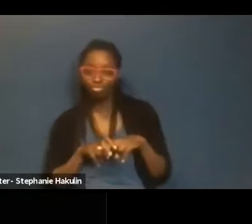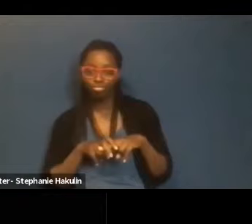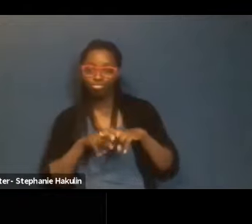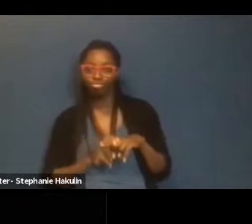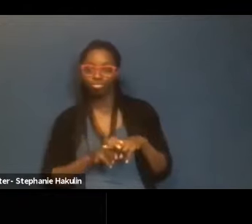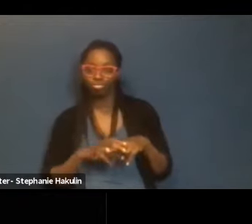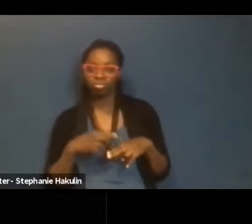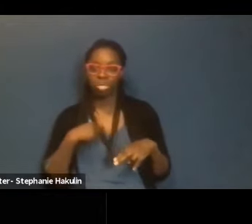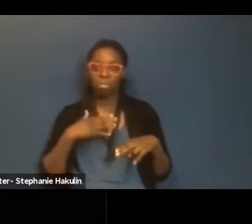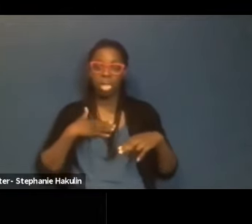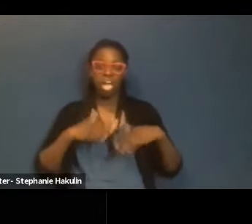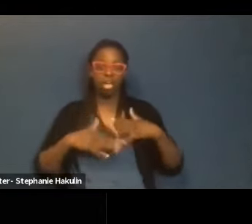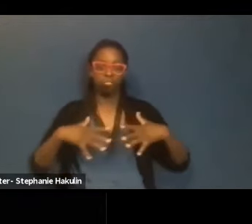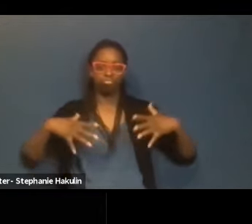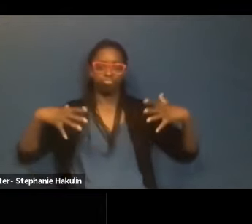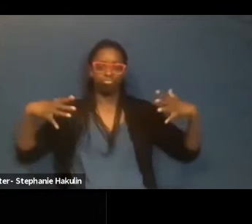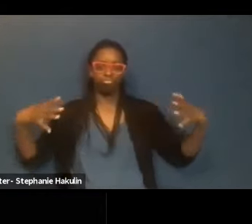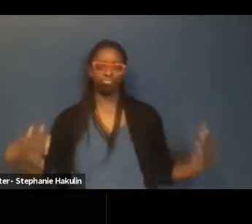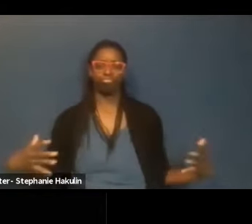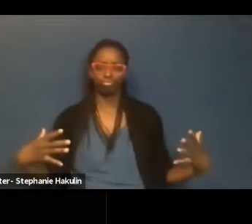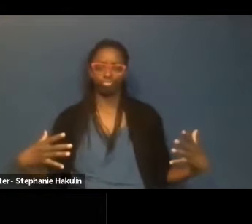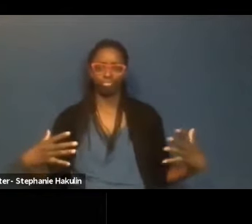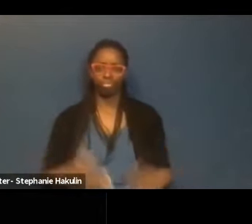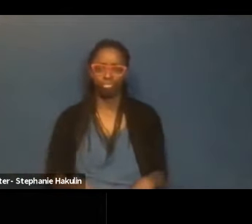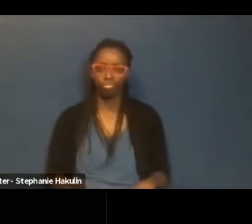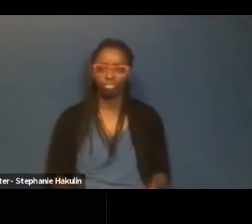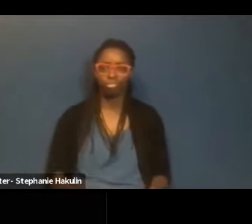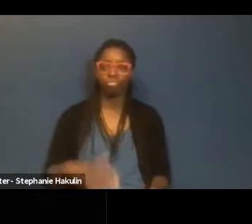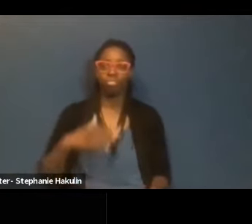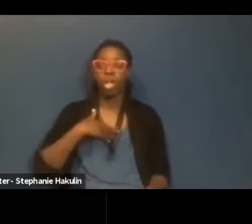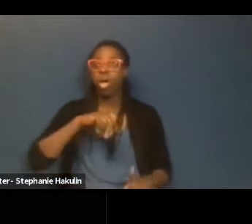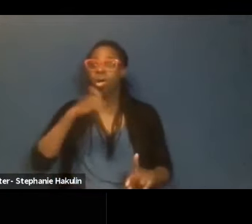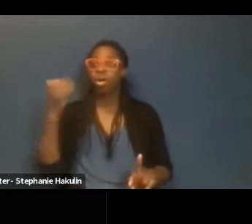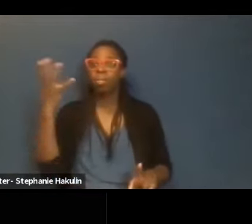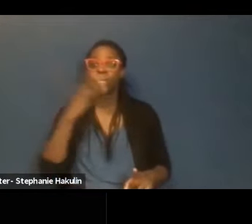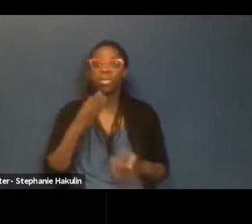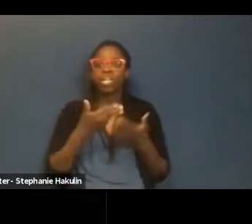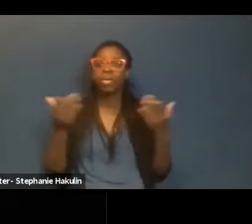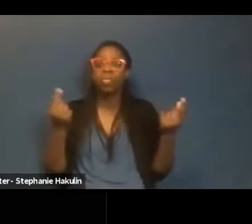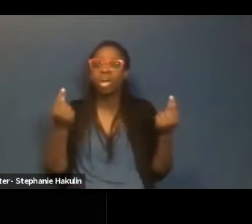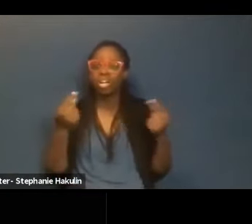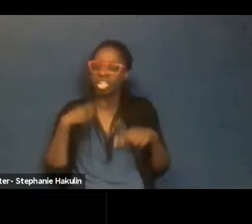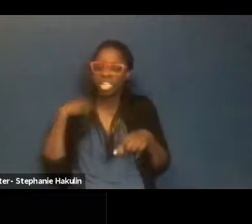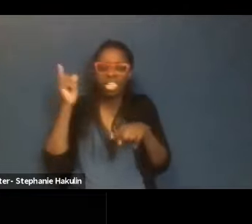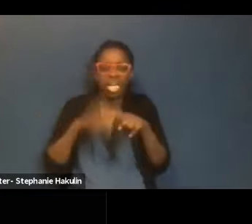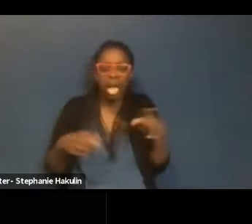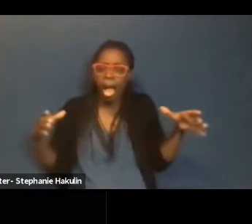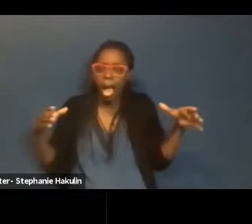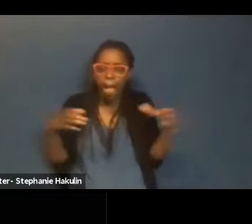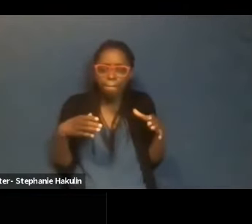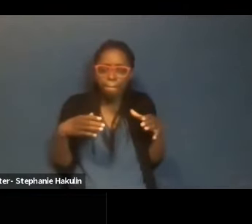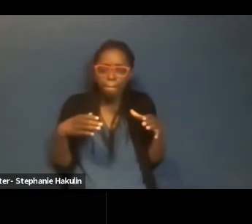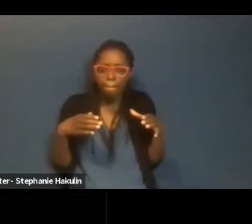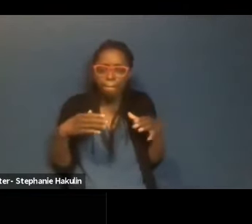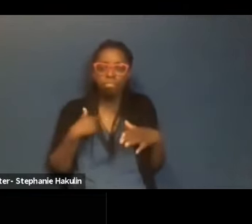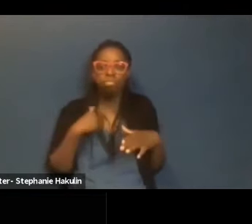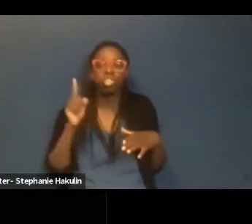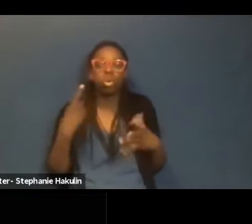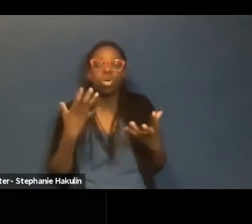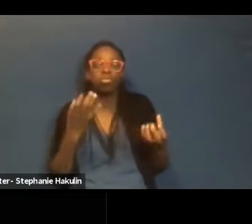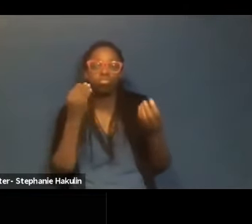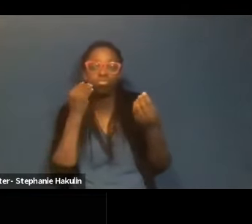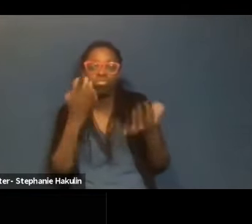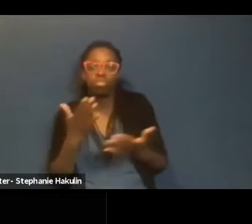lilac or some other pretty thing that can't be kept. Tell me the part of your body that makes you feel most ugly, and I will tell